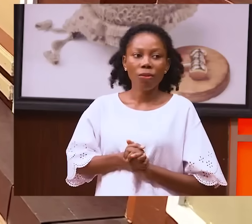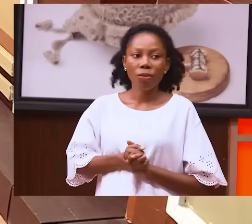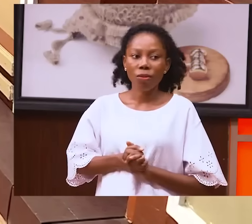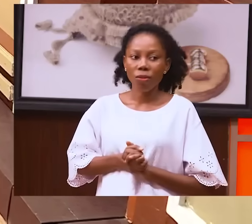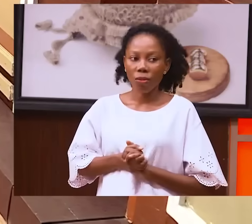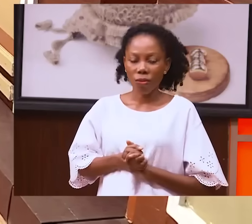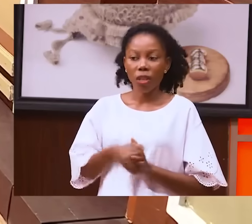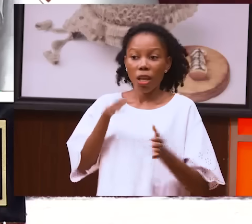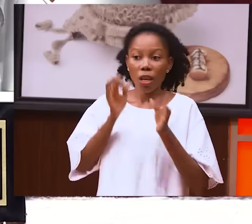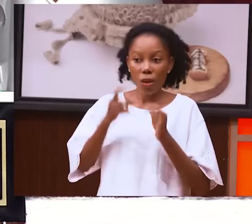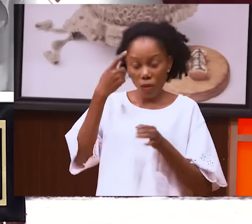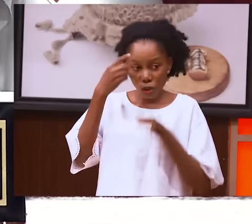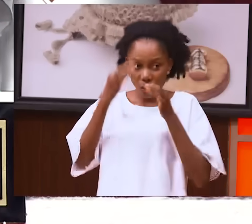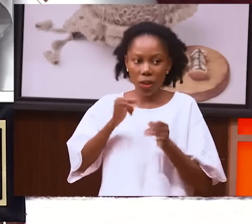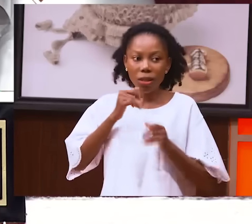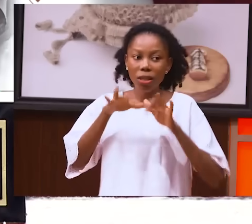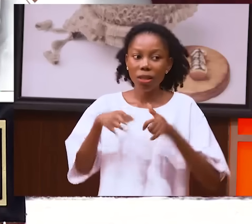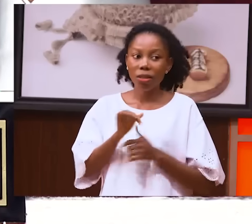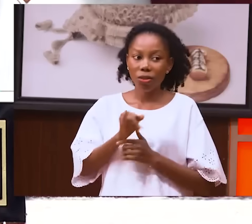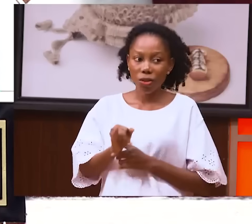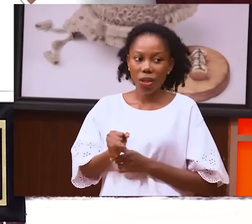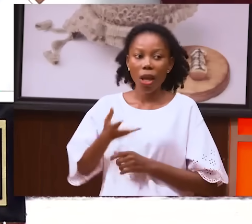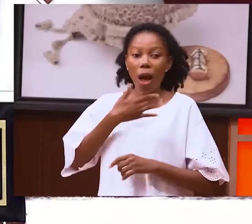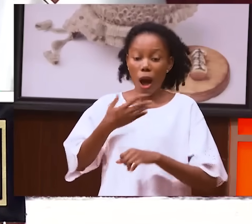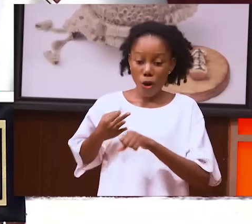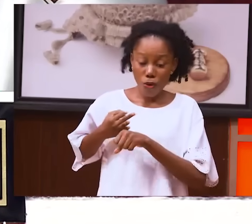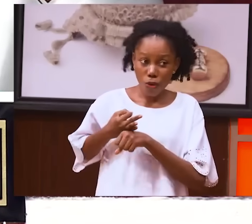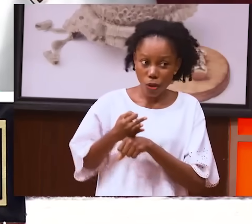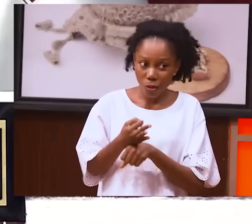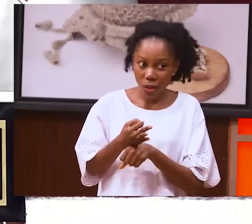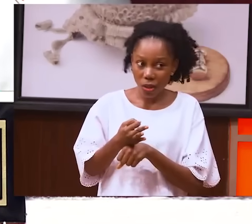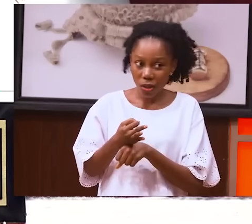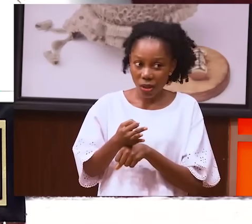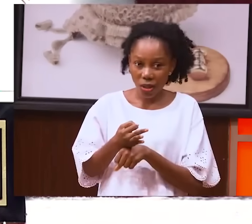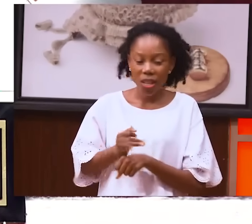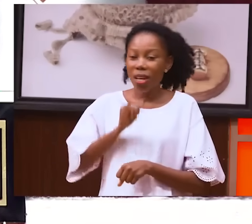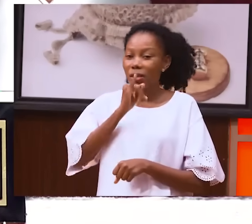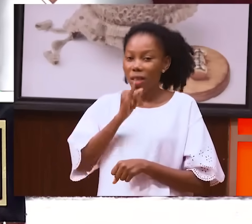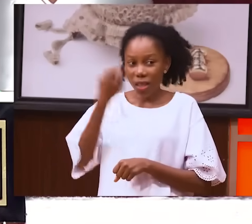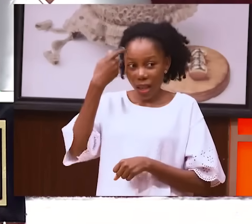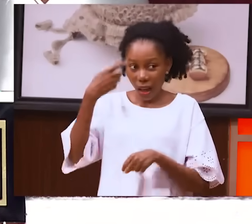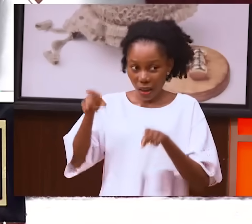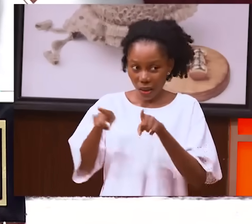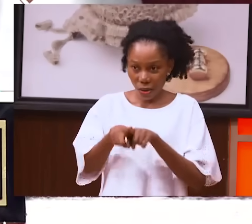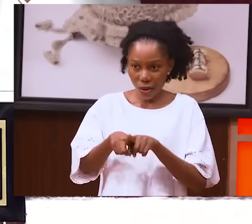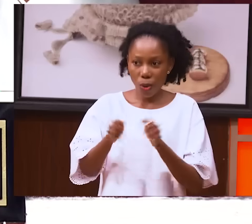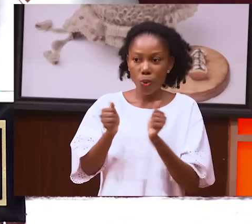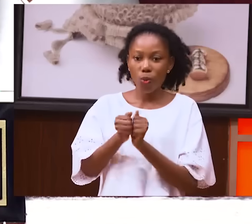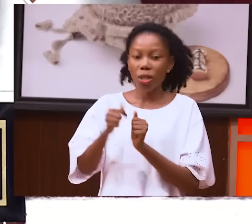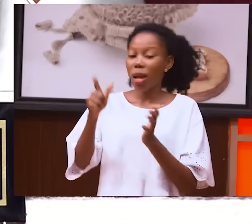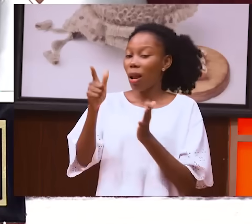If judgment is given and enforcement is complied with at the Lagos State High Court,